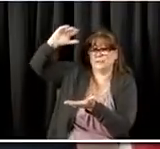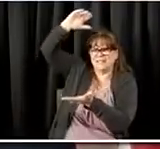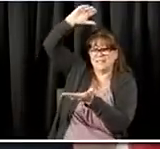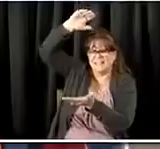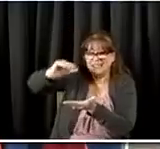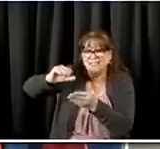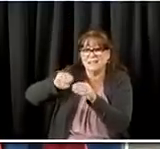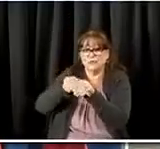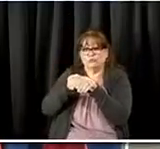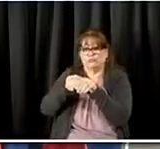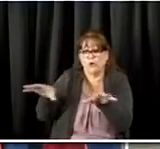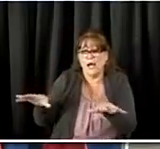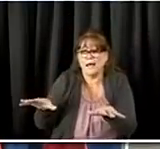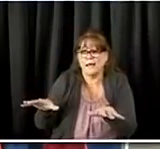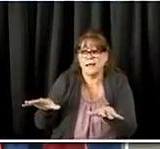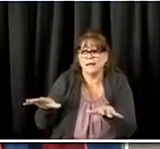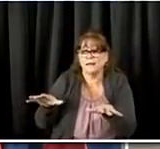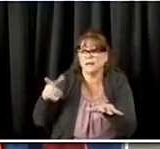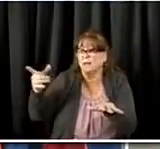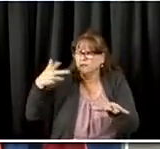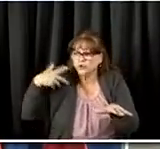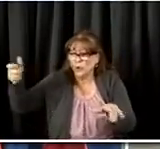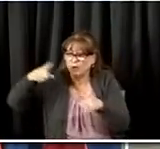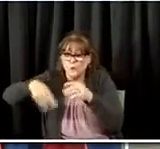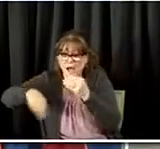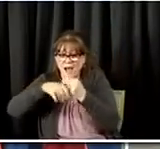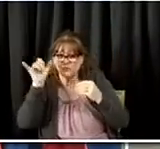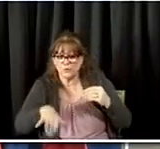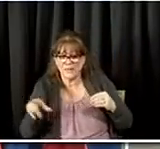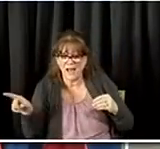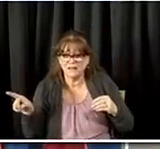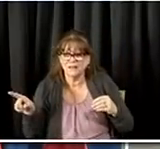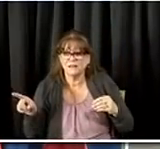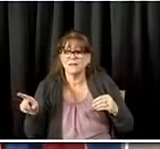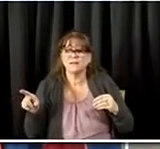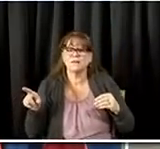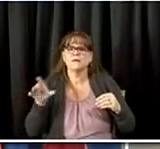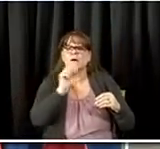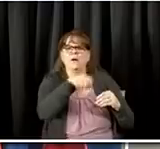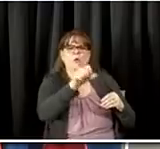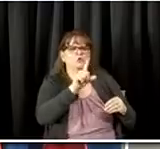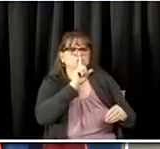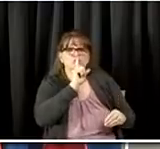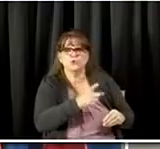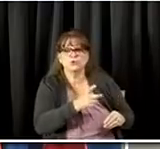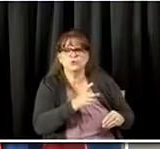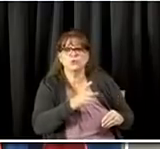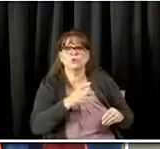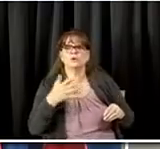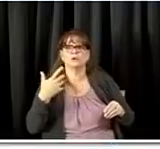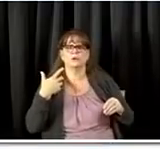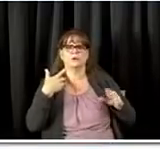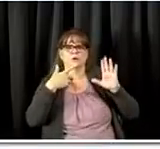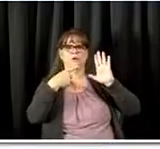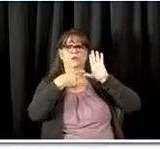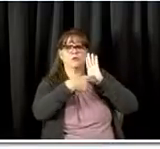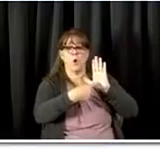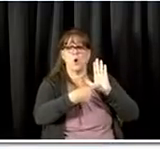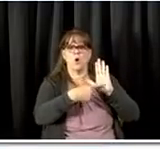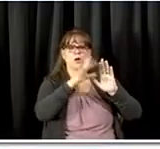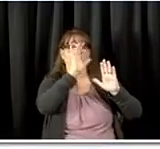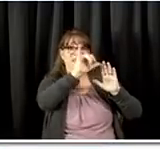briefly? Yeah, absolutely. So that is our goal, and that's why we're showing these projections in the model. Our goal is to get to a place of